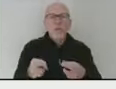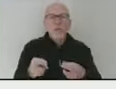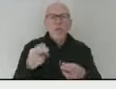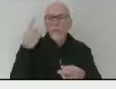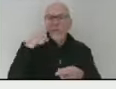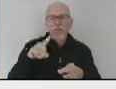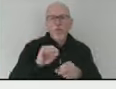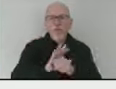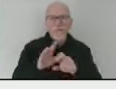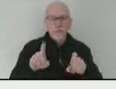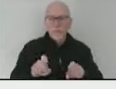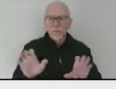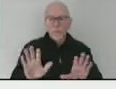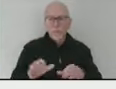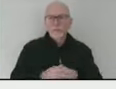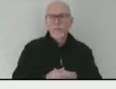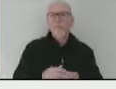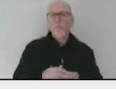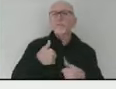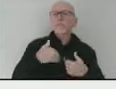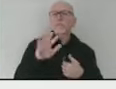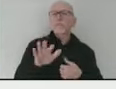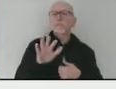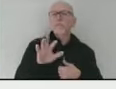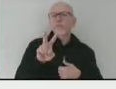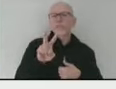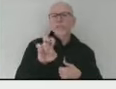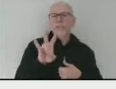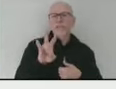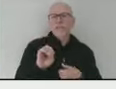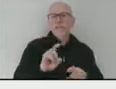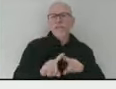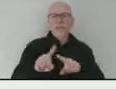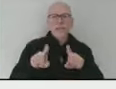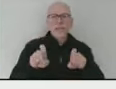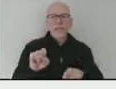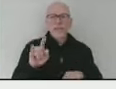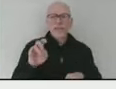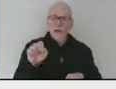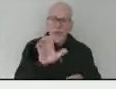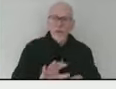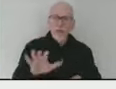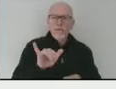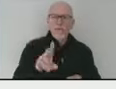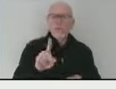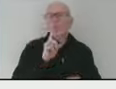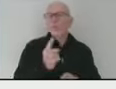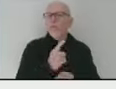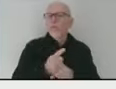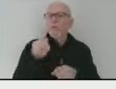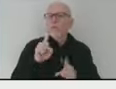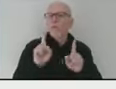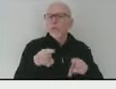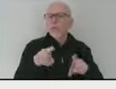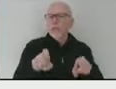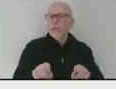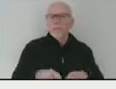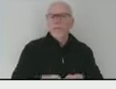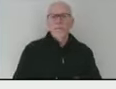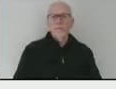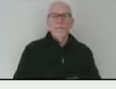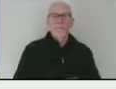test. We have around 270 testing sites throughout the state that are appropriate sites for COVID testing. The